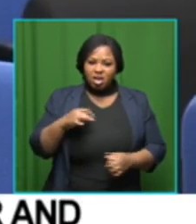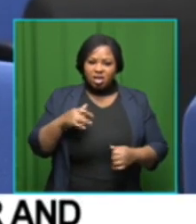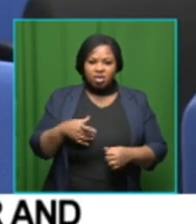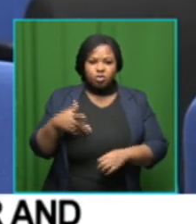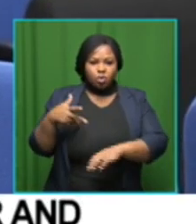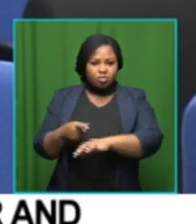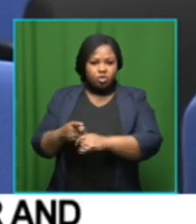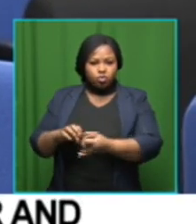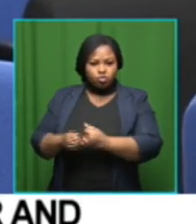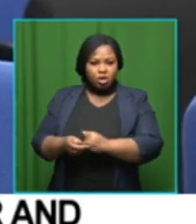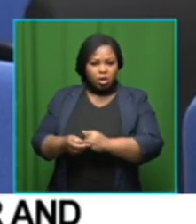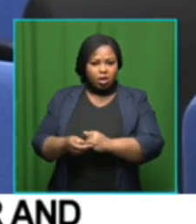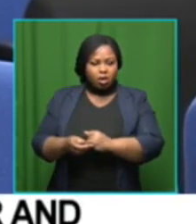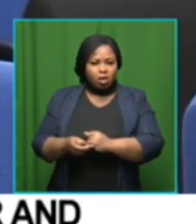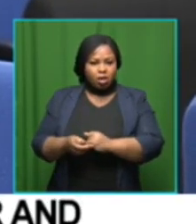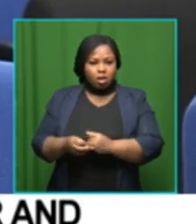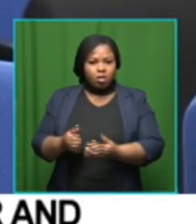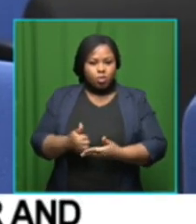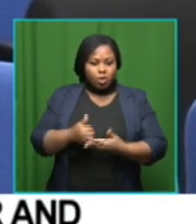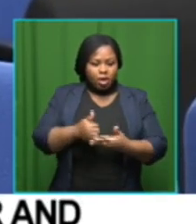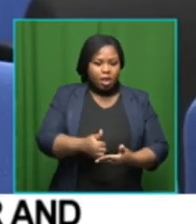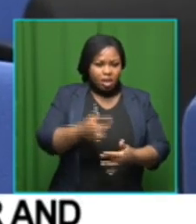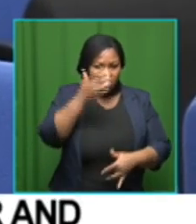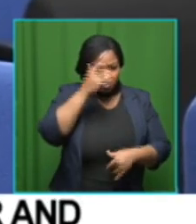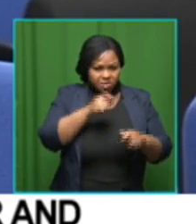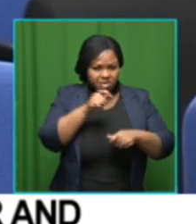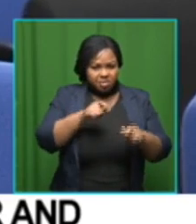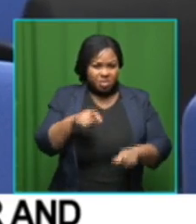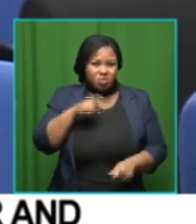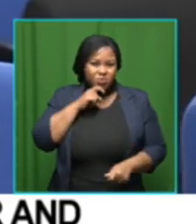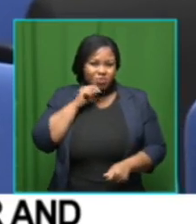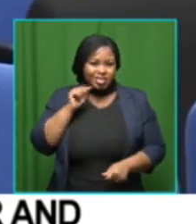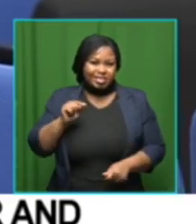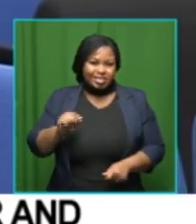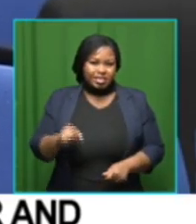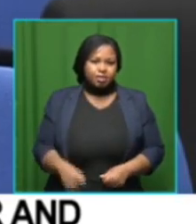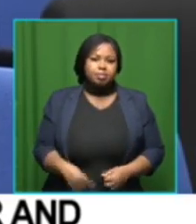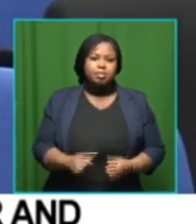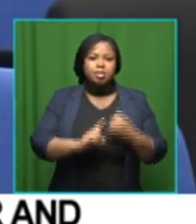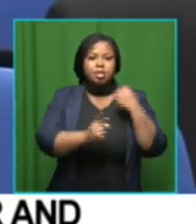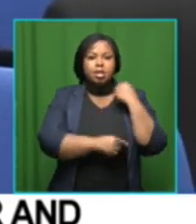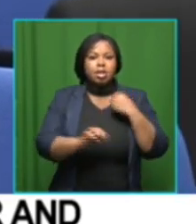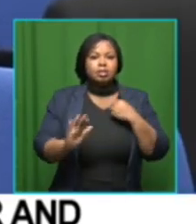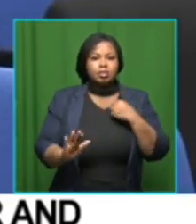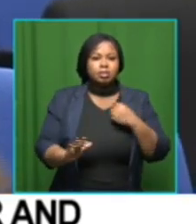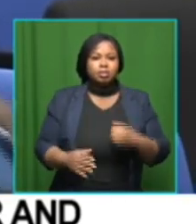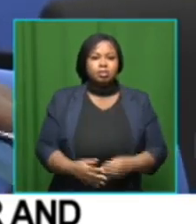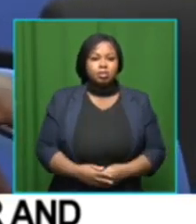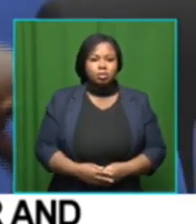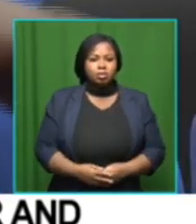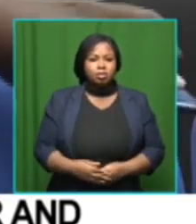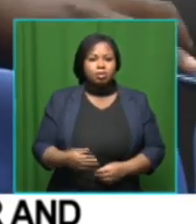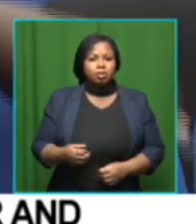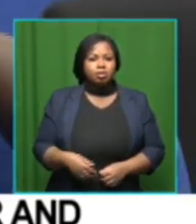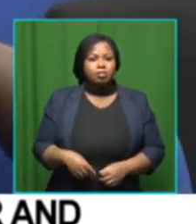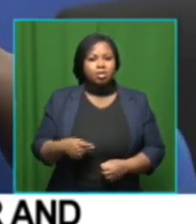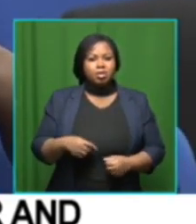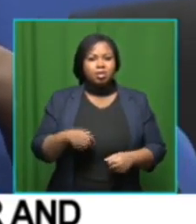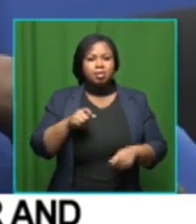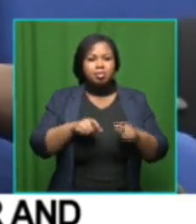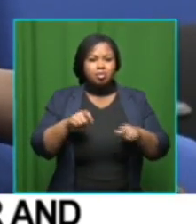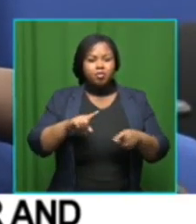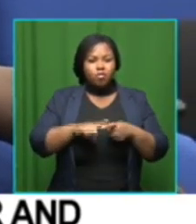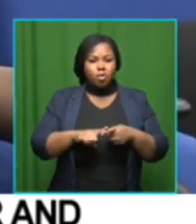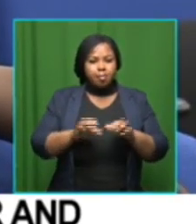of treating the patients? Have we been doing that? And maybe just as the last one, Minister, have you been interacting with your counterpart from